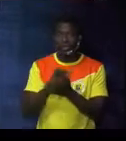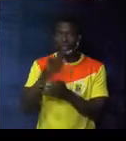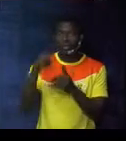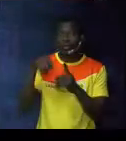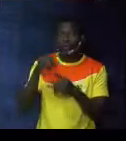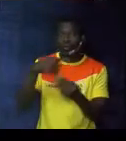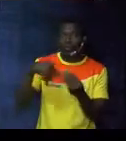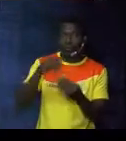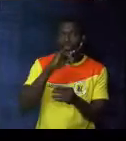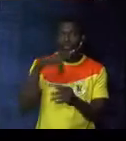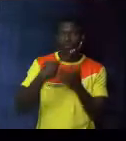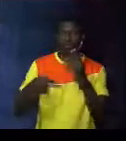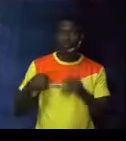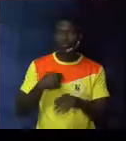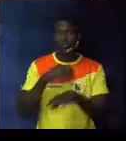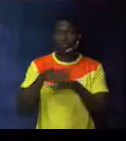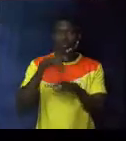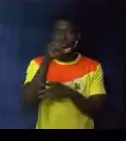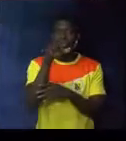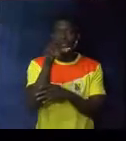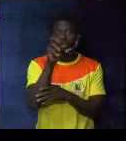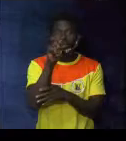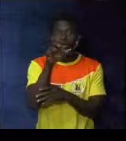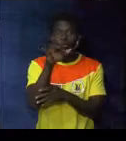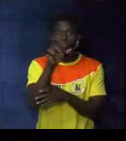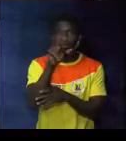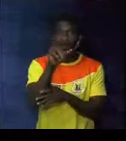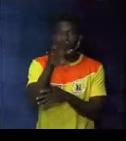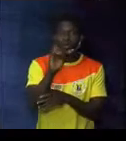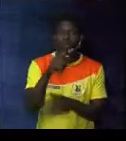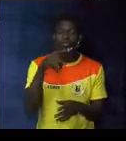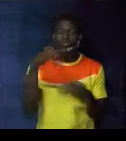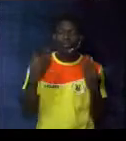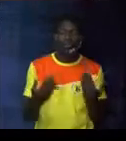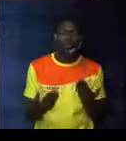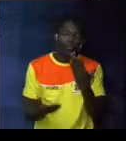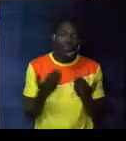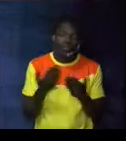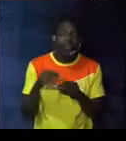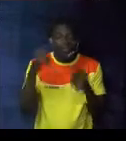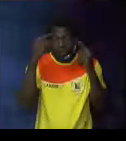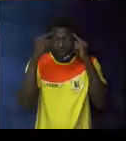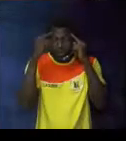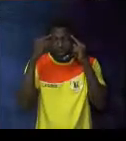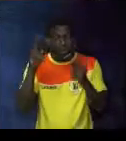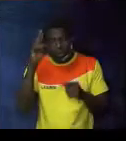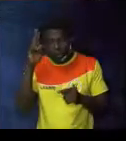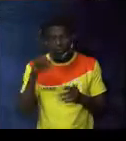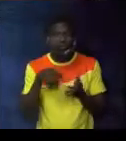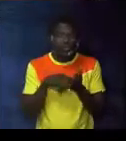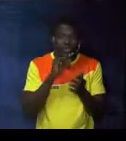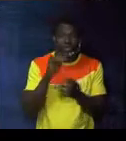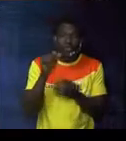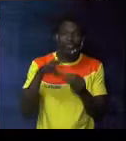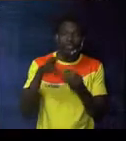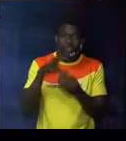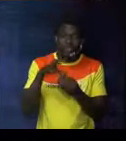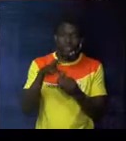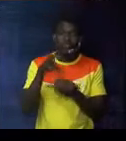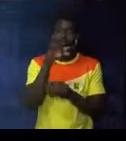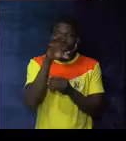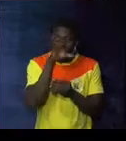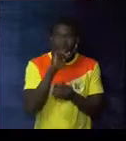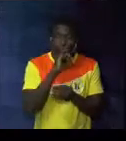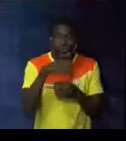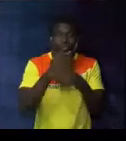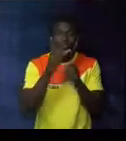round is what you call the circumference. But you may wonder, Uncle Baje, this is also a circle. Well, a circle is made